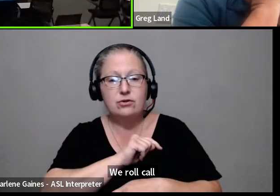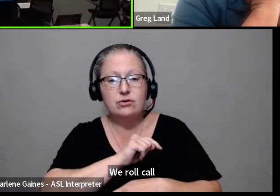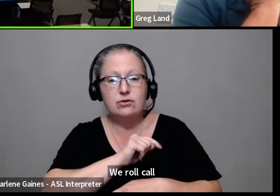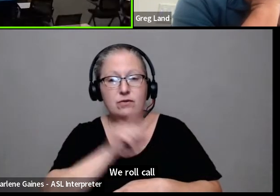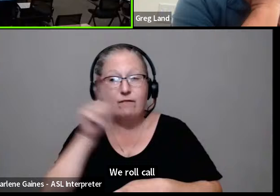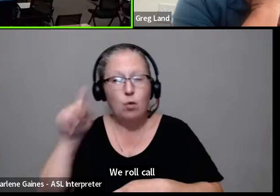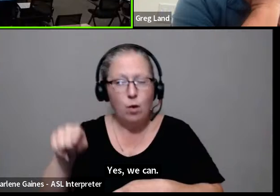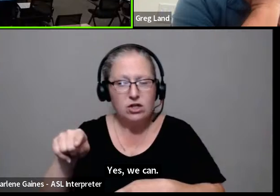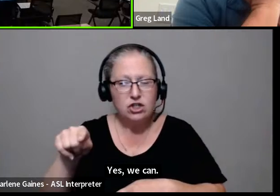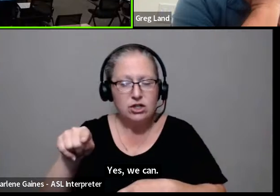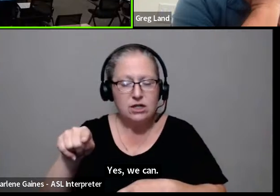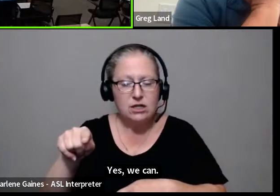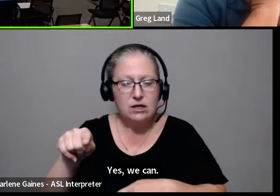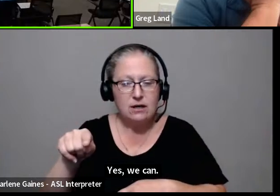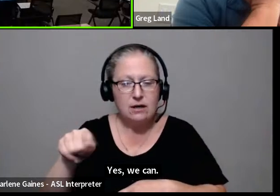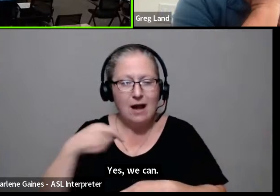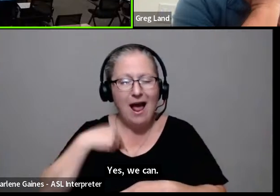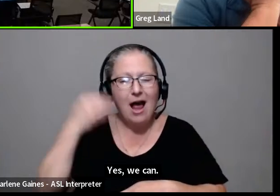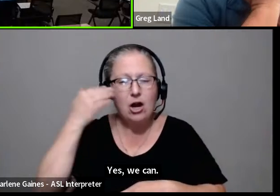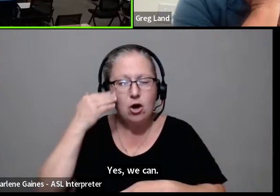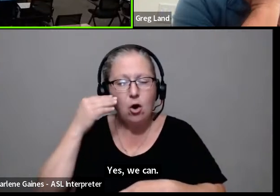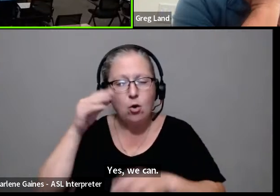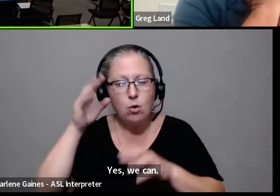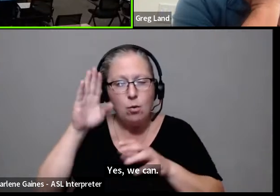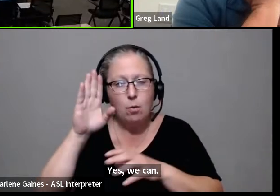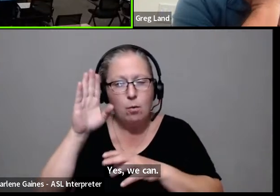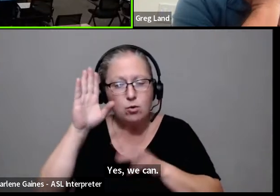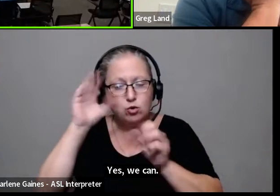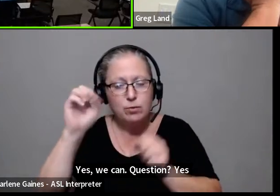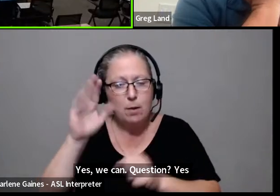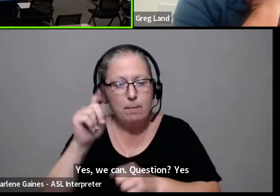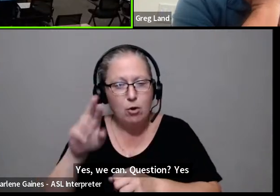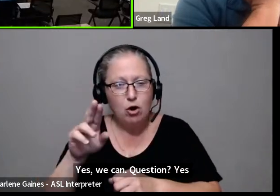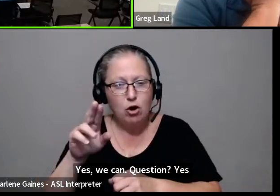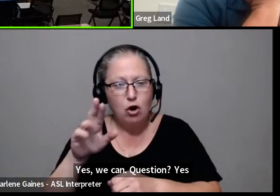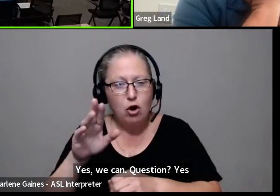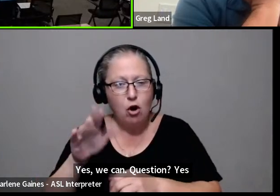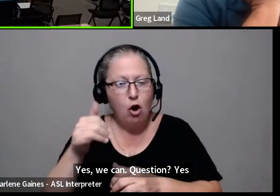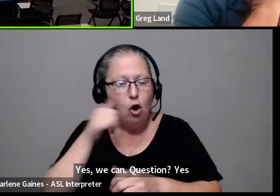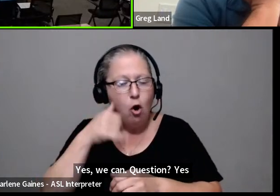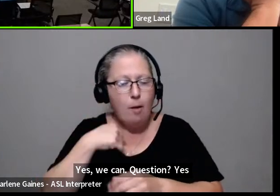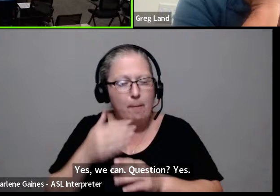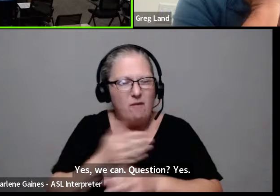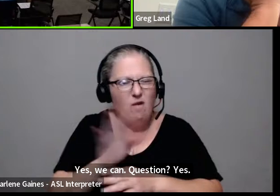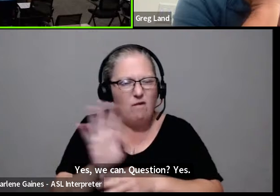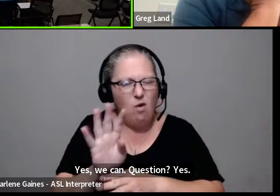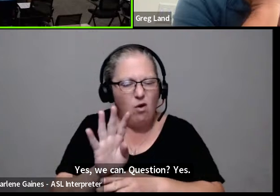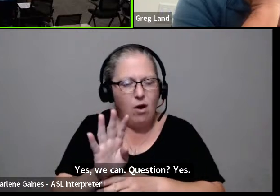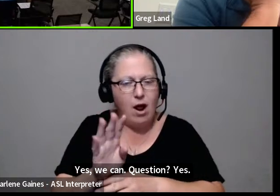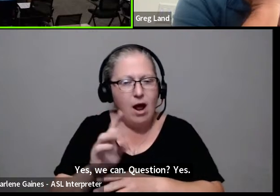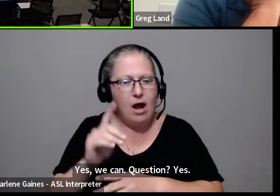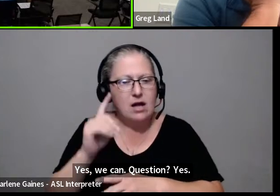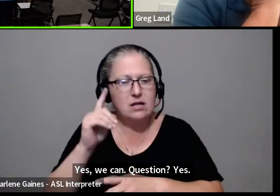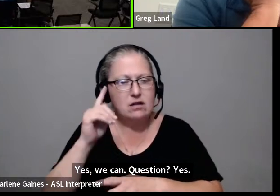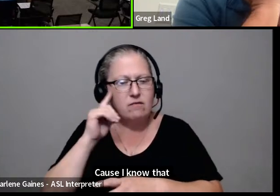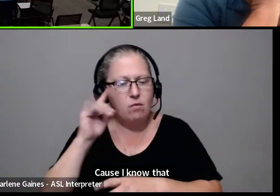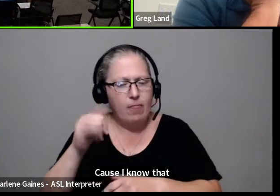Question? Yes. Yeah. Because I know that Superintendent Booker called me a little bit before 4 o'clock saying we, just as a